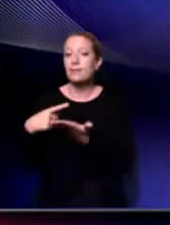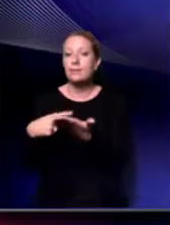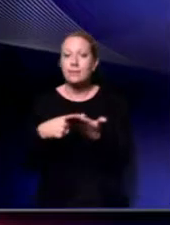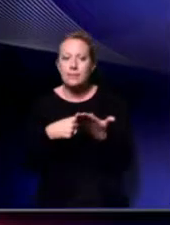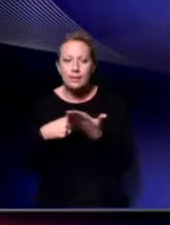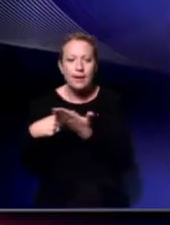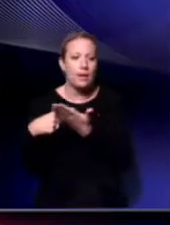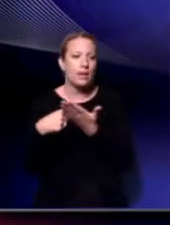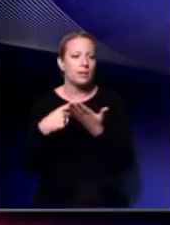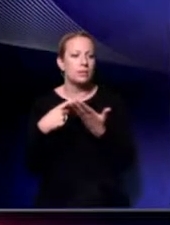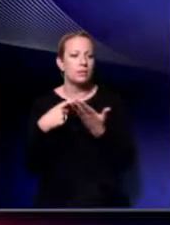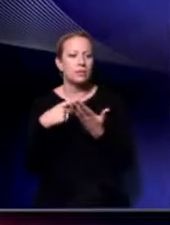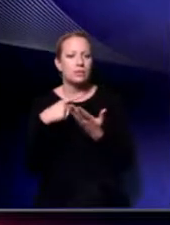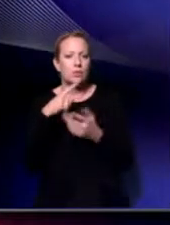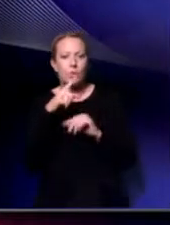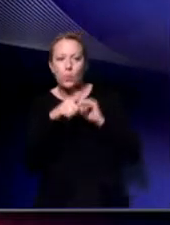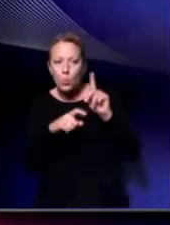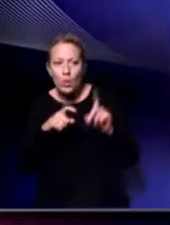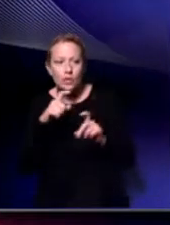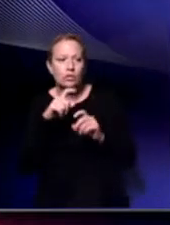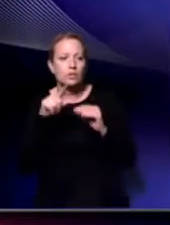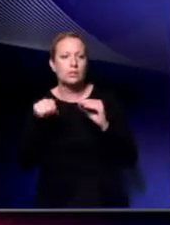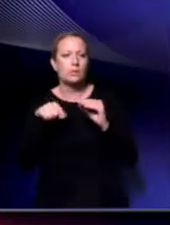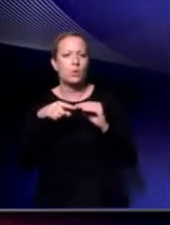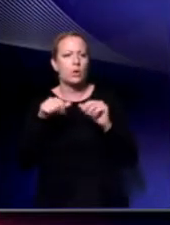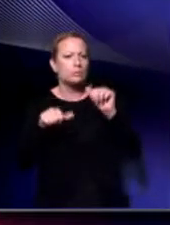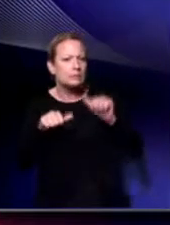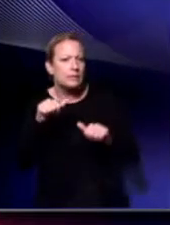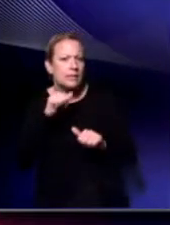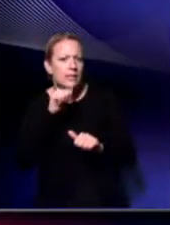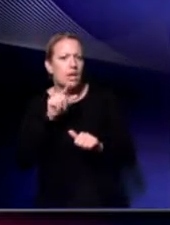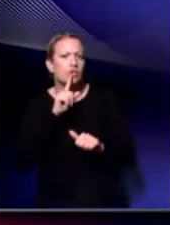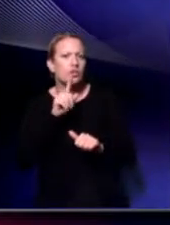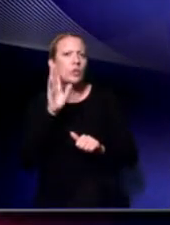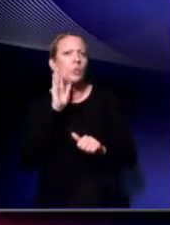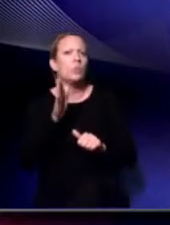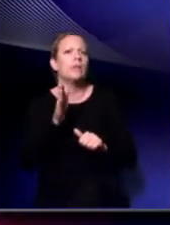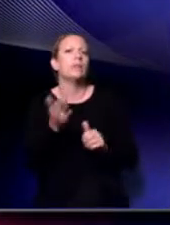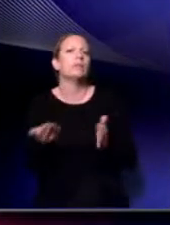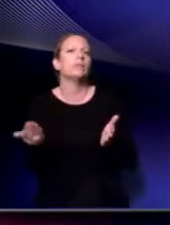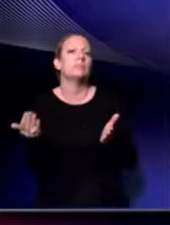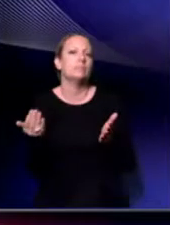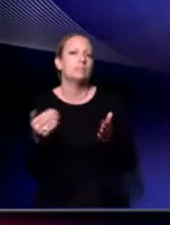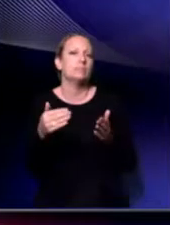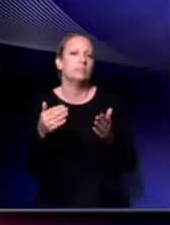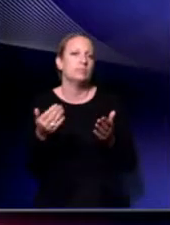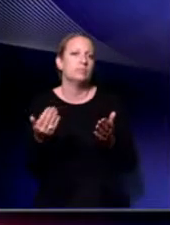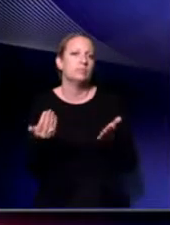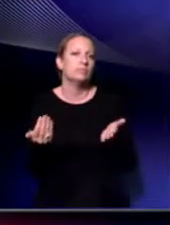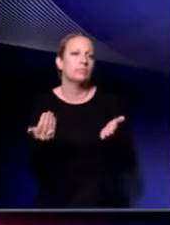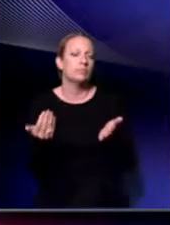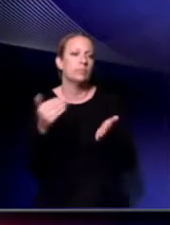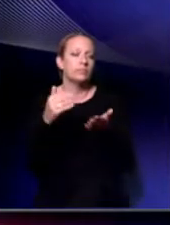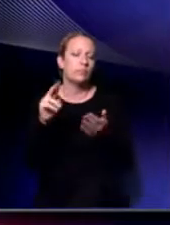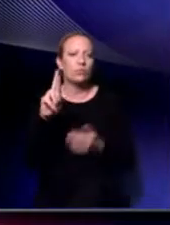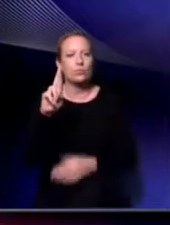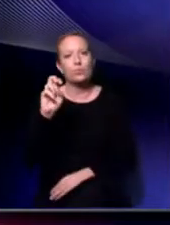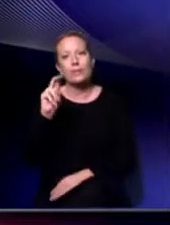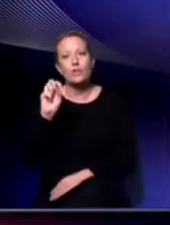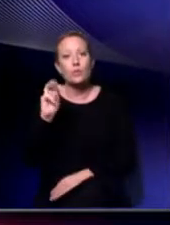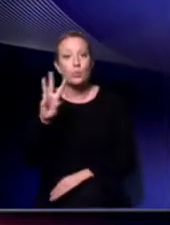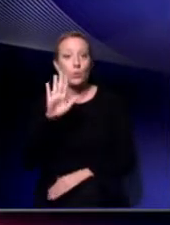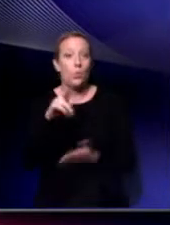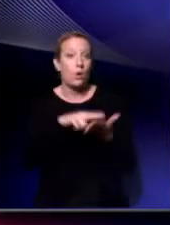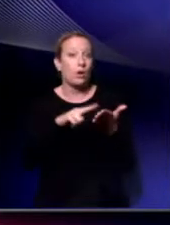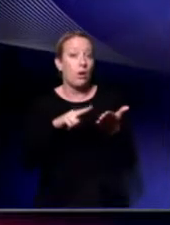questions about whether or not you won't be recommending, or there's a question concerning a renewal of a contract come the